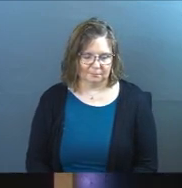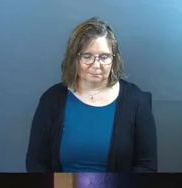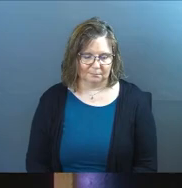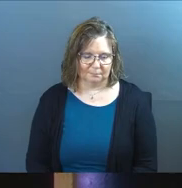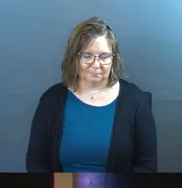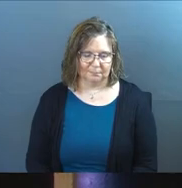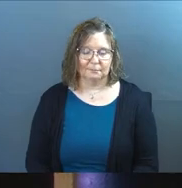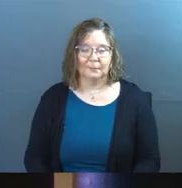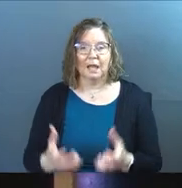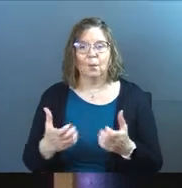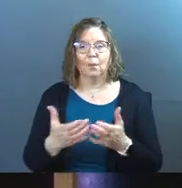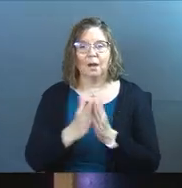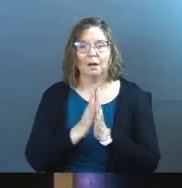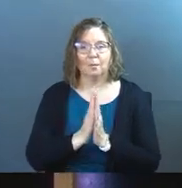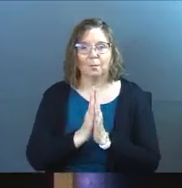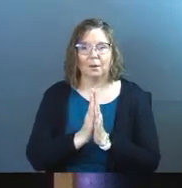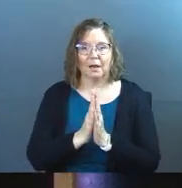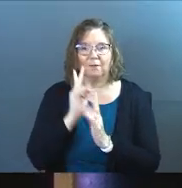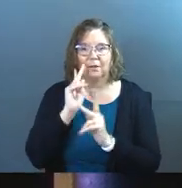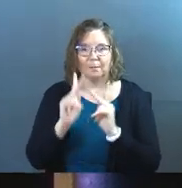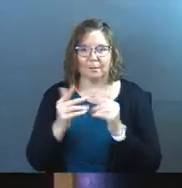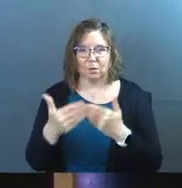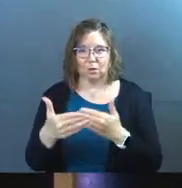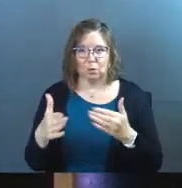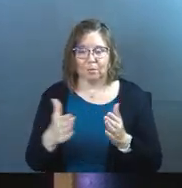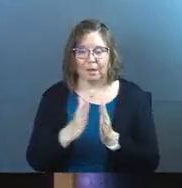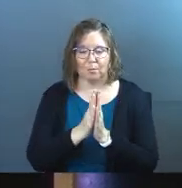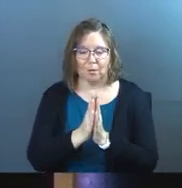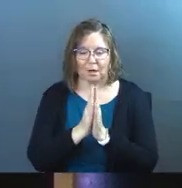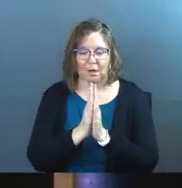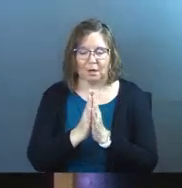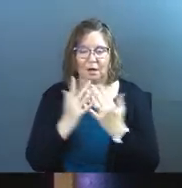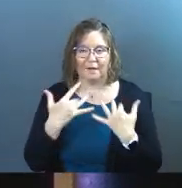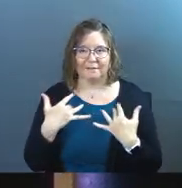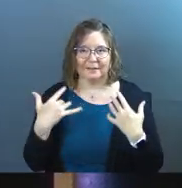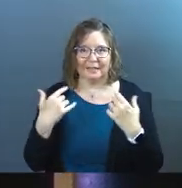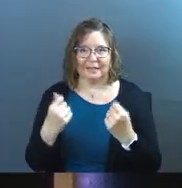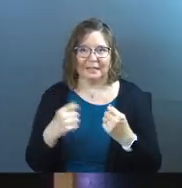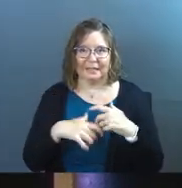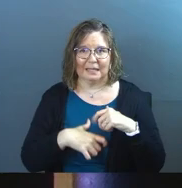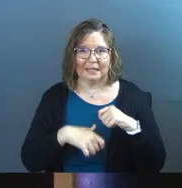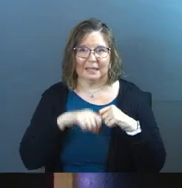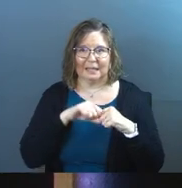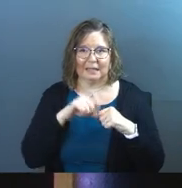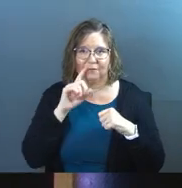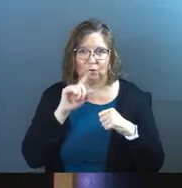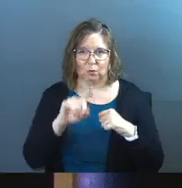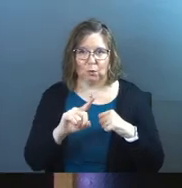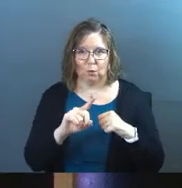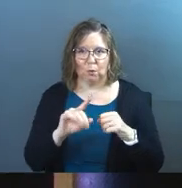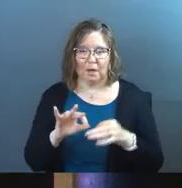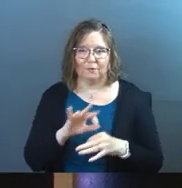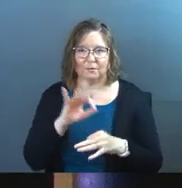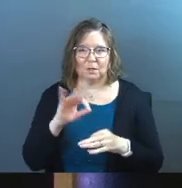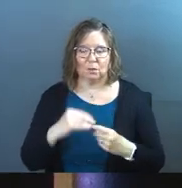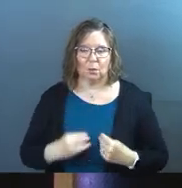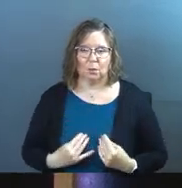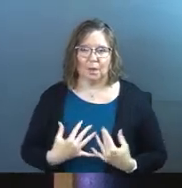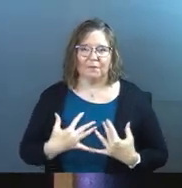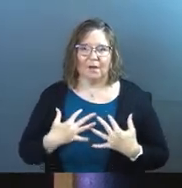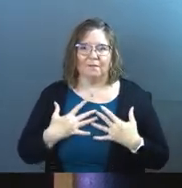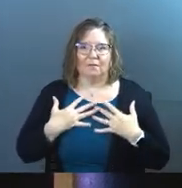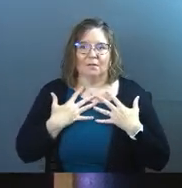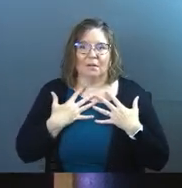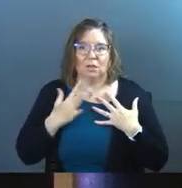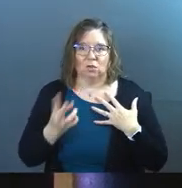I want to pray over this room. I want to pray a prayer of healing for you. I want to pray a prayer of spiritual revival in your own spiritual